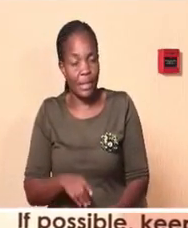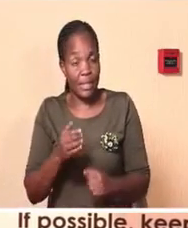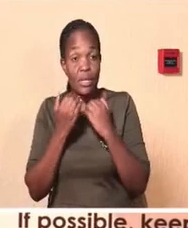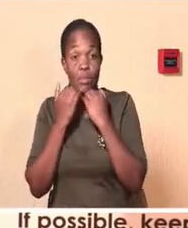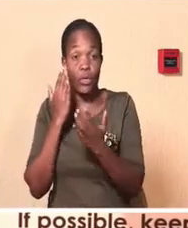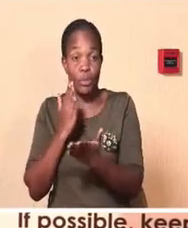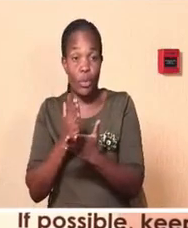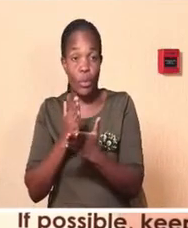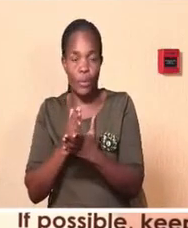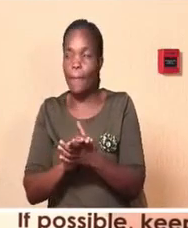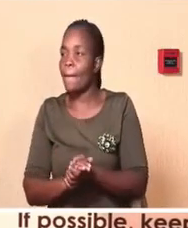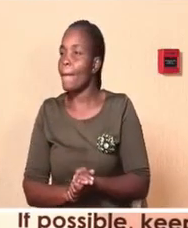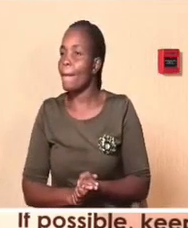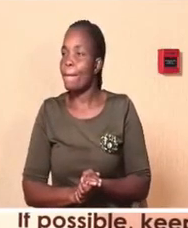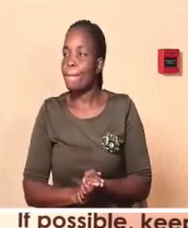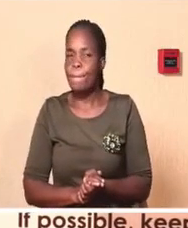the informal